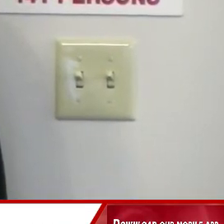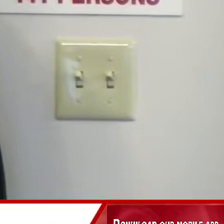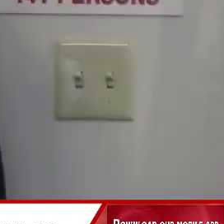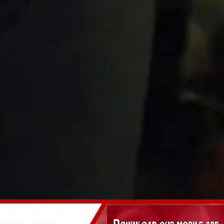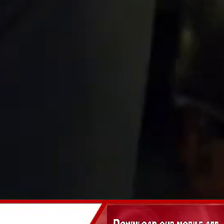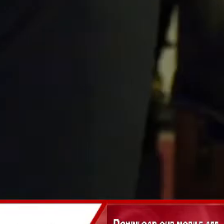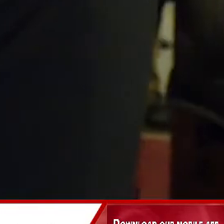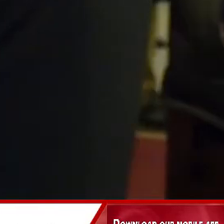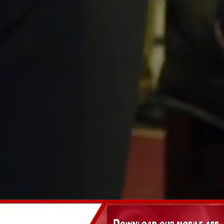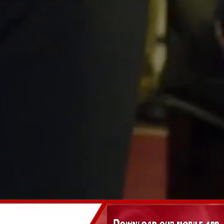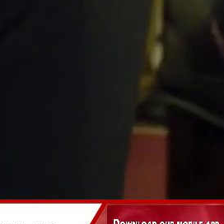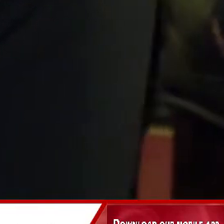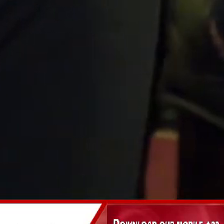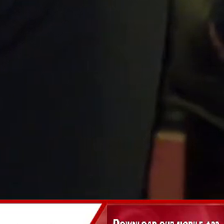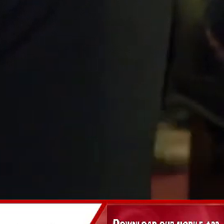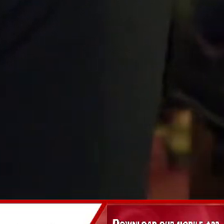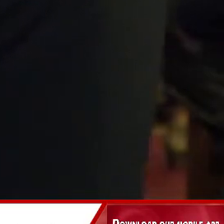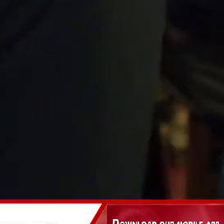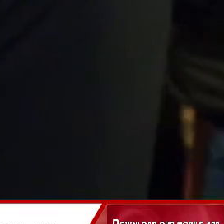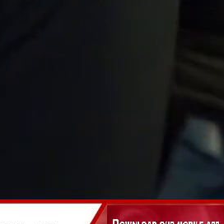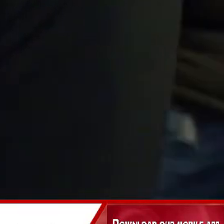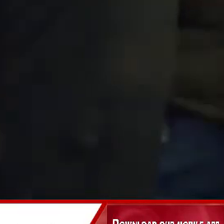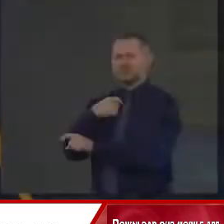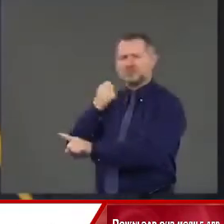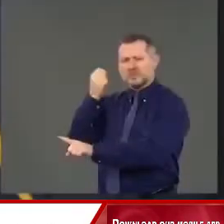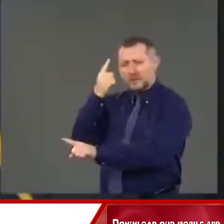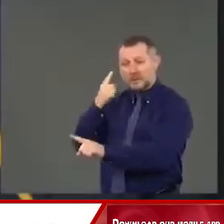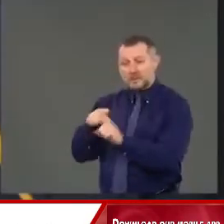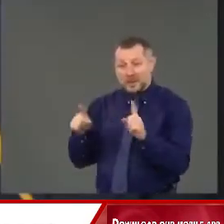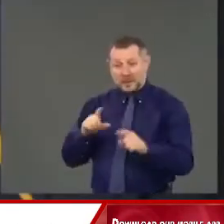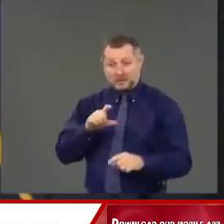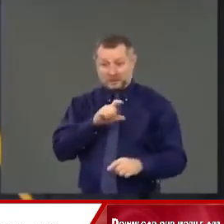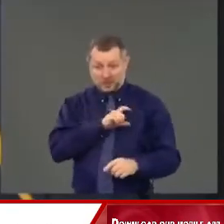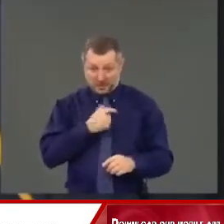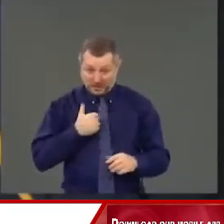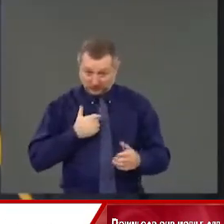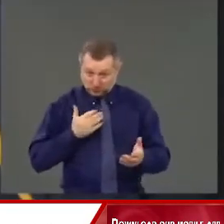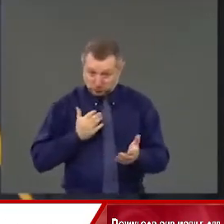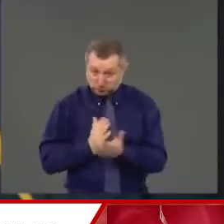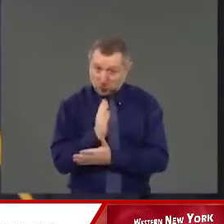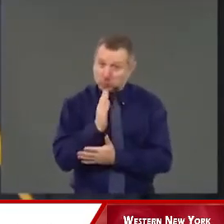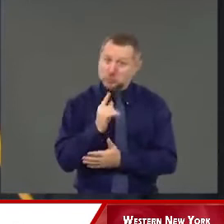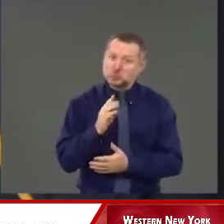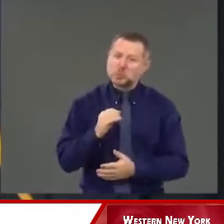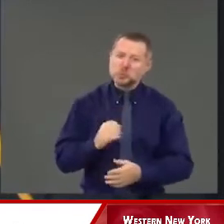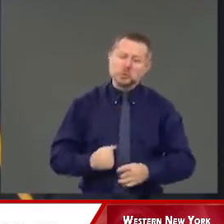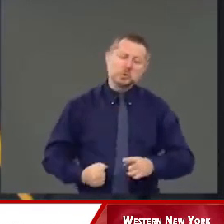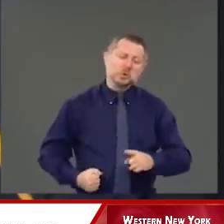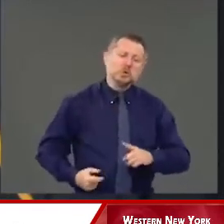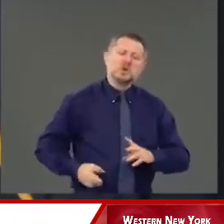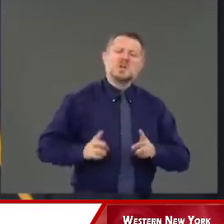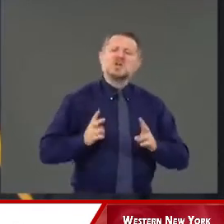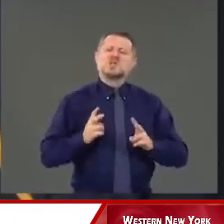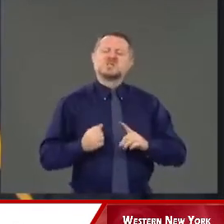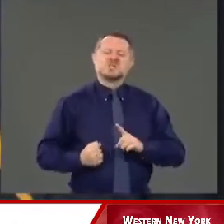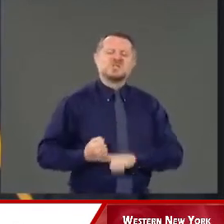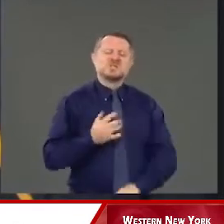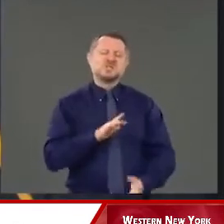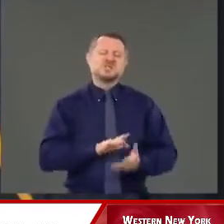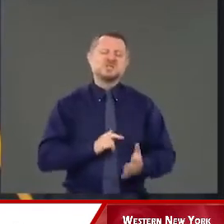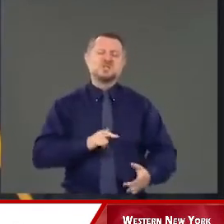would have respectively asked the governor to reconsider his 10-person limit for non-essential private